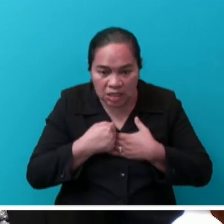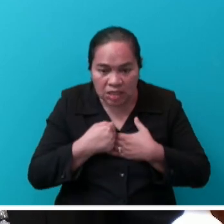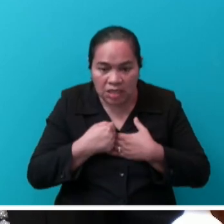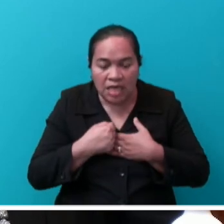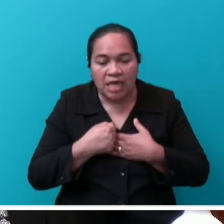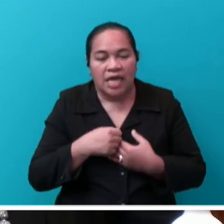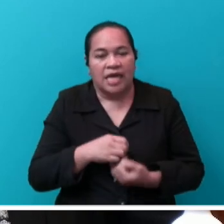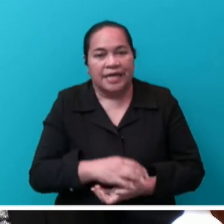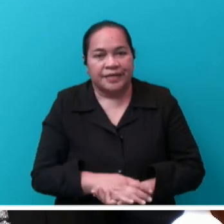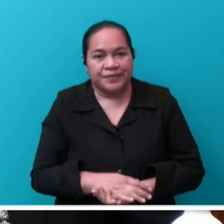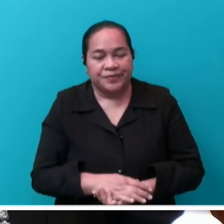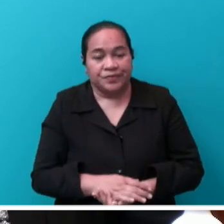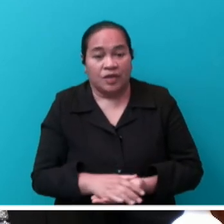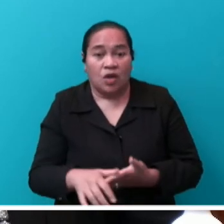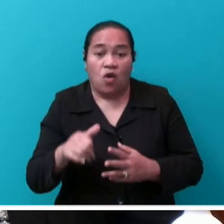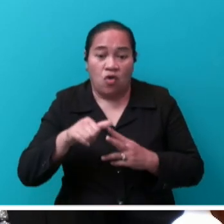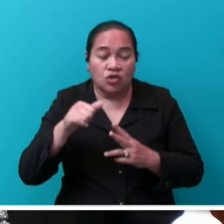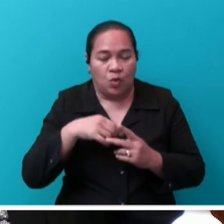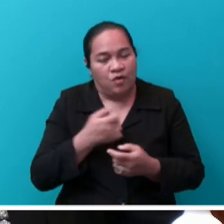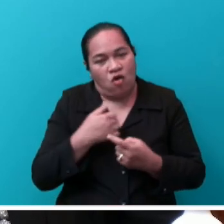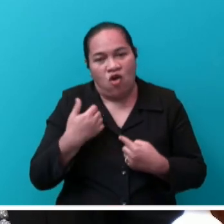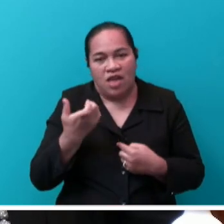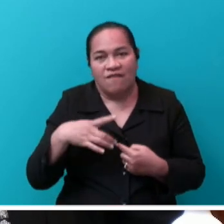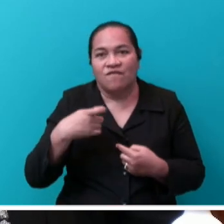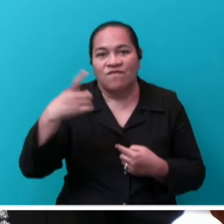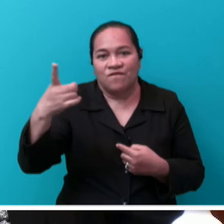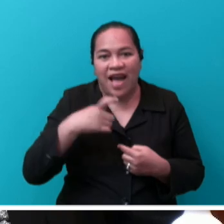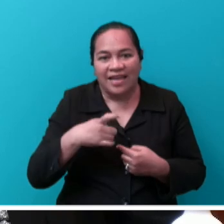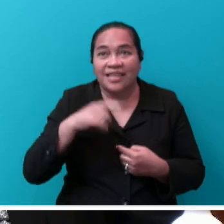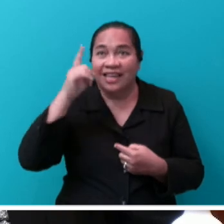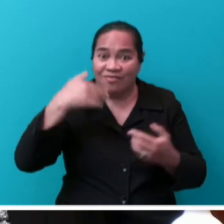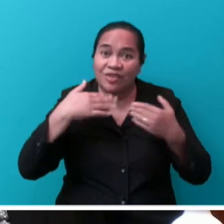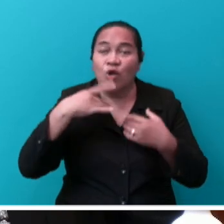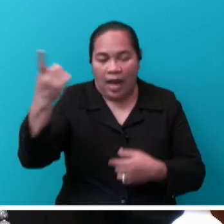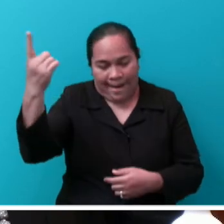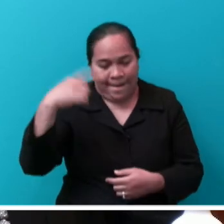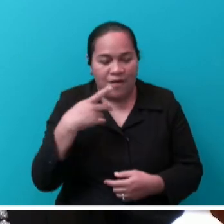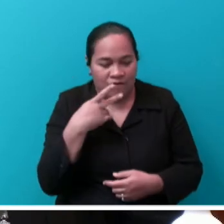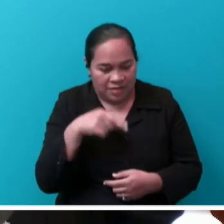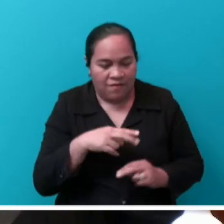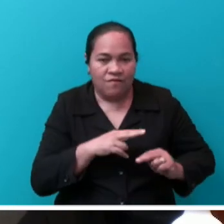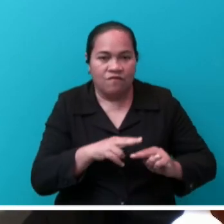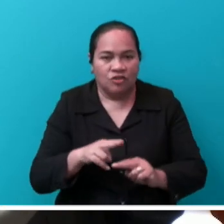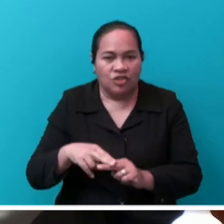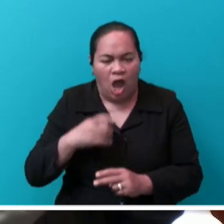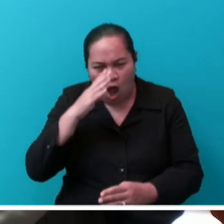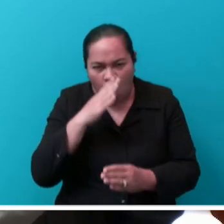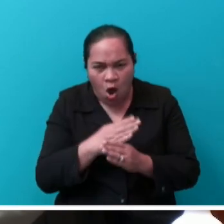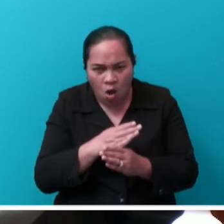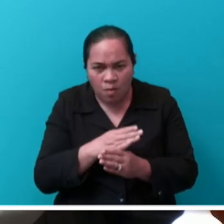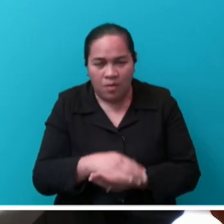explored. And of course, we have invited the Institute to visit Fiji, and hope that either